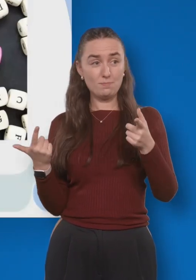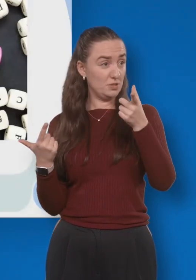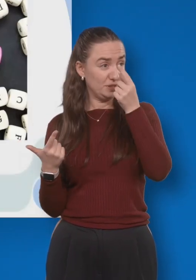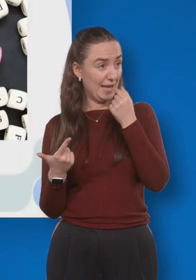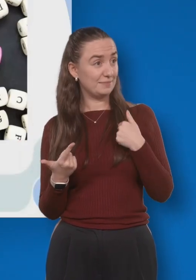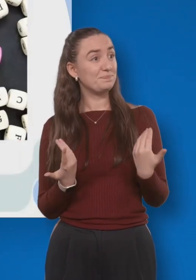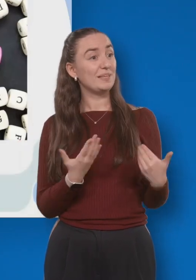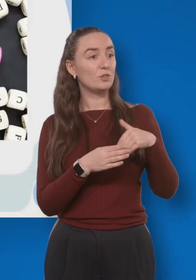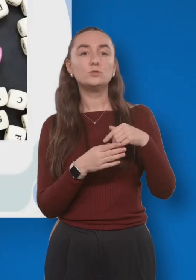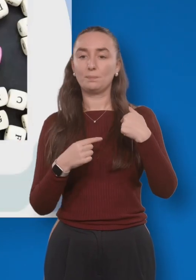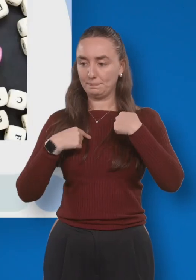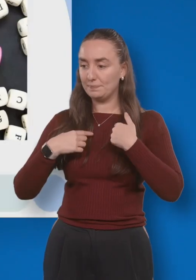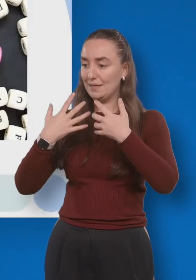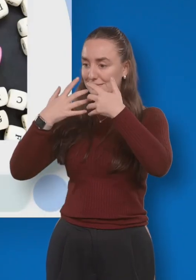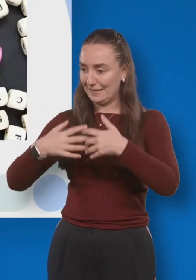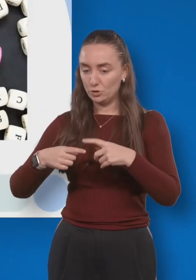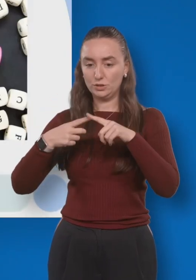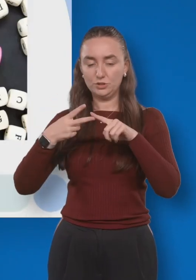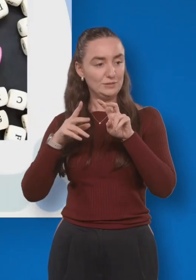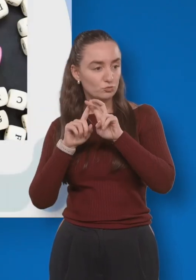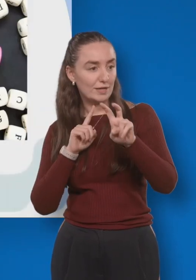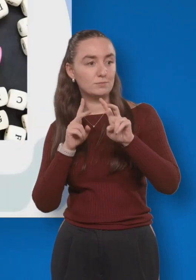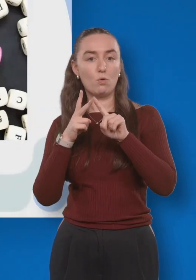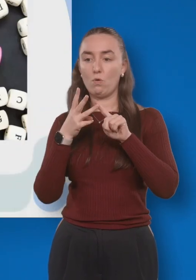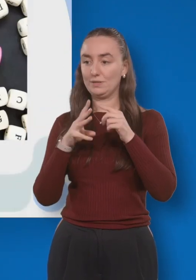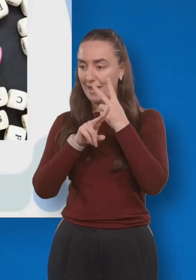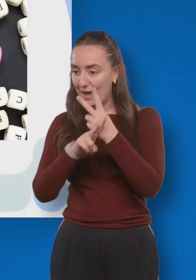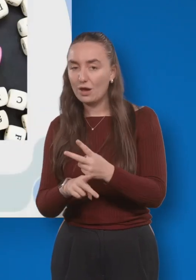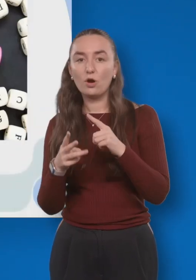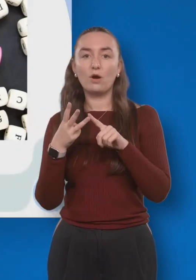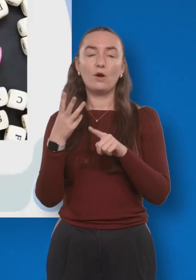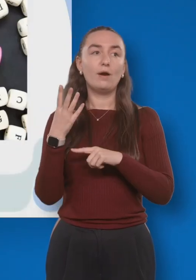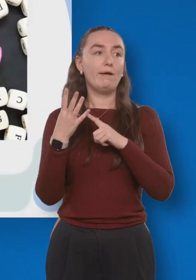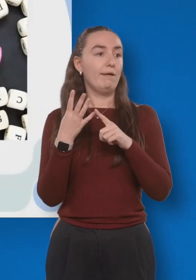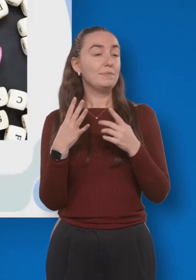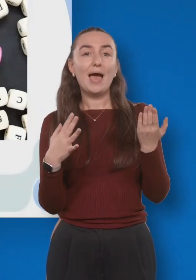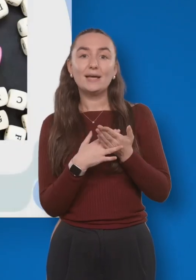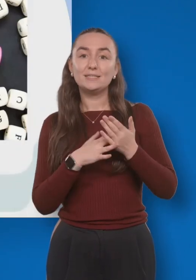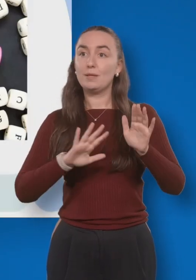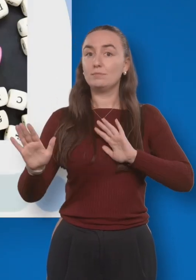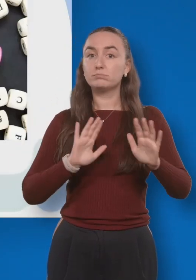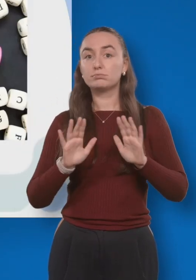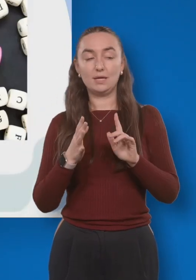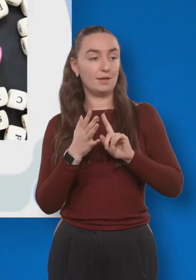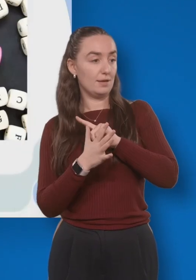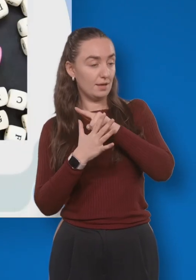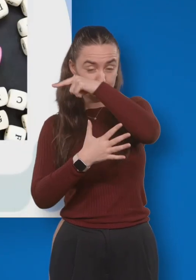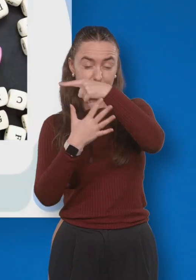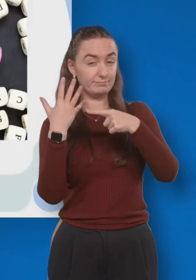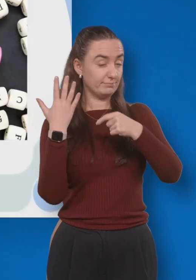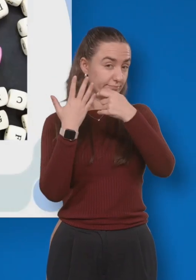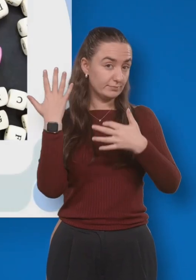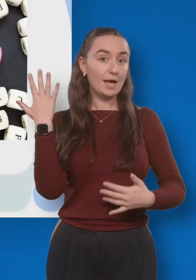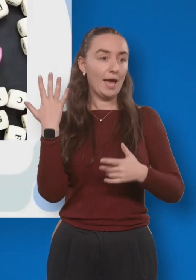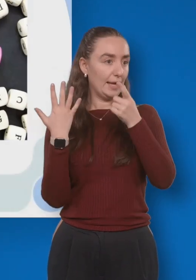include technology, transport, caring, accessibility through BSL, all of these different